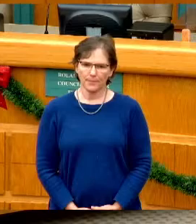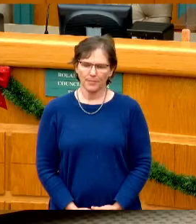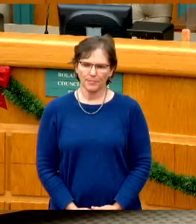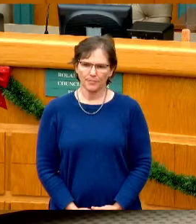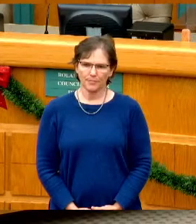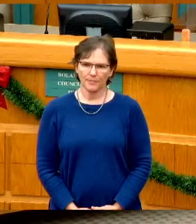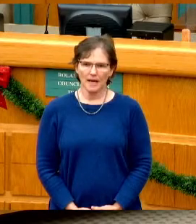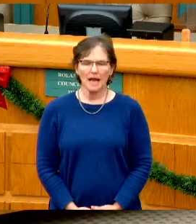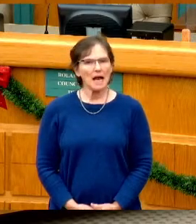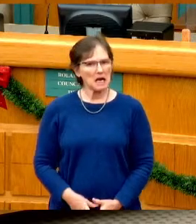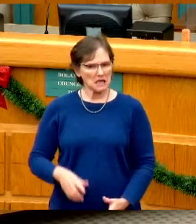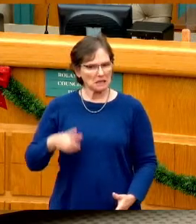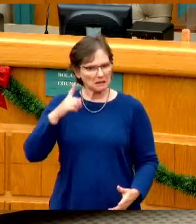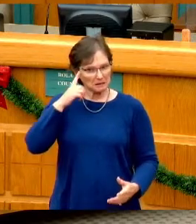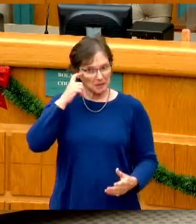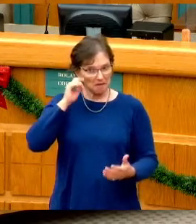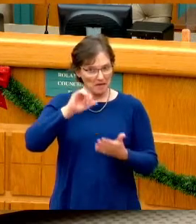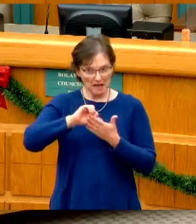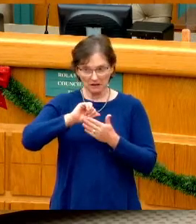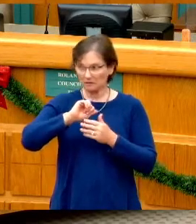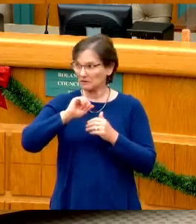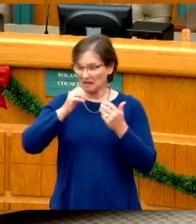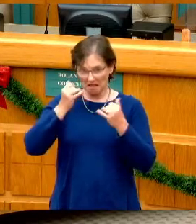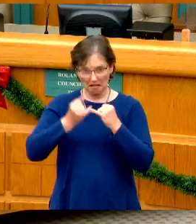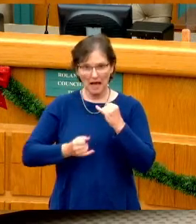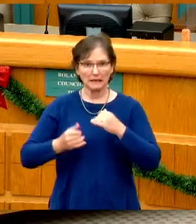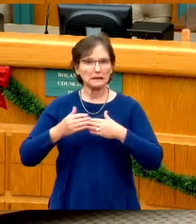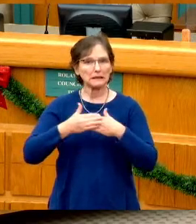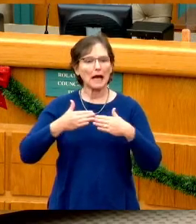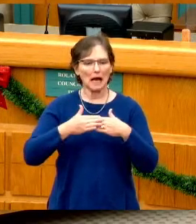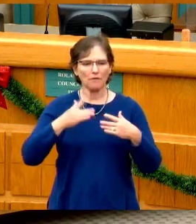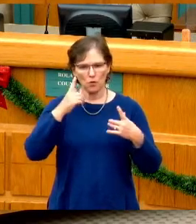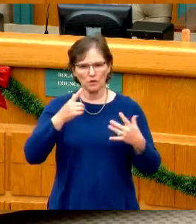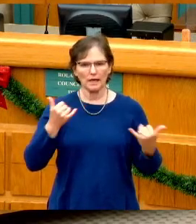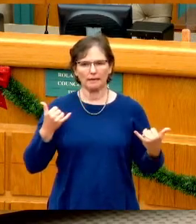I think that concludes our slides for today.